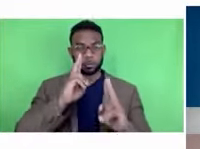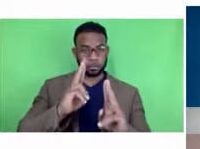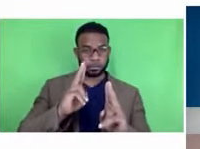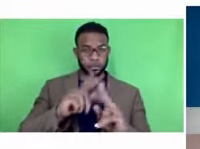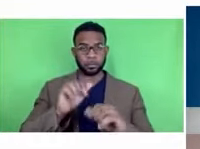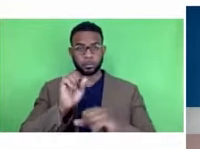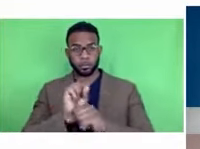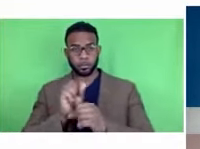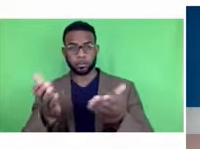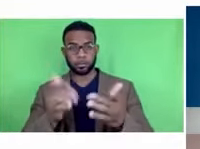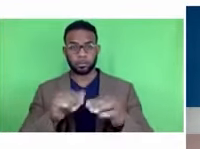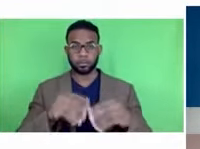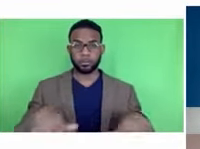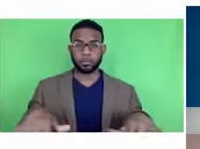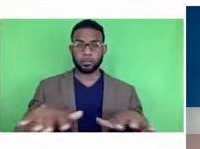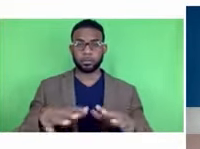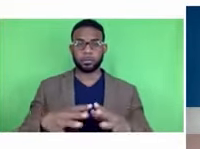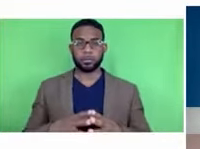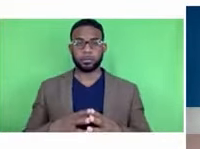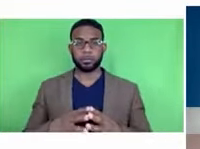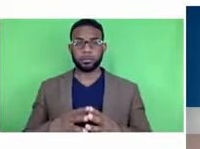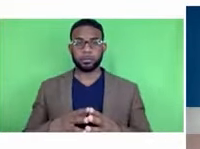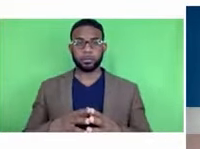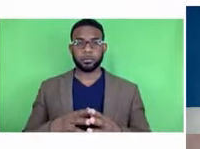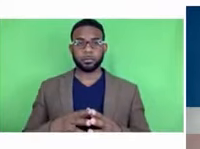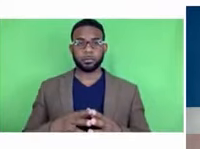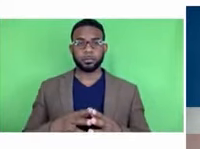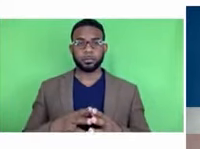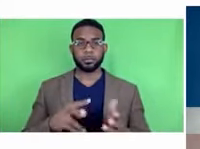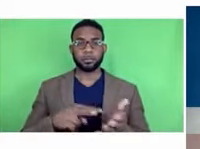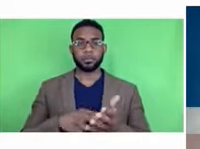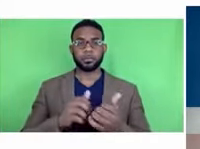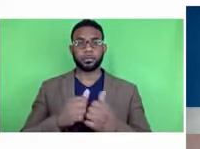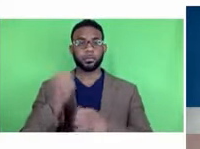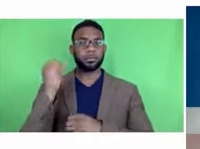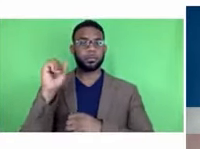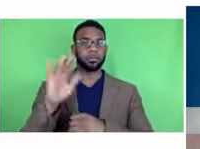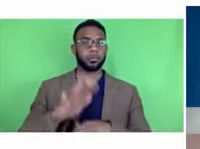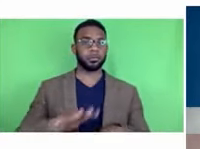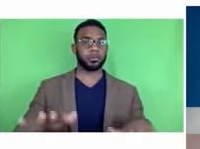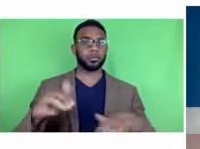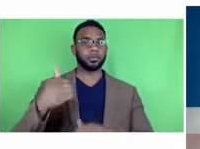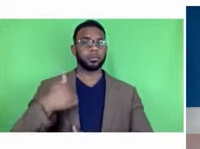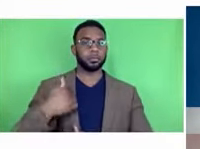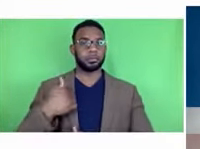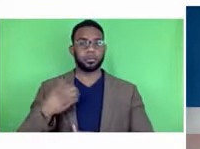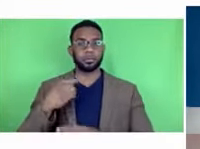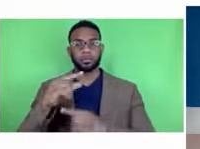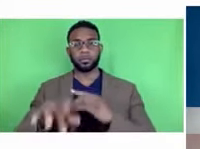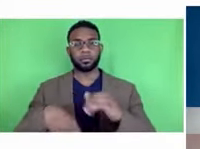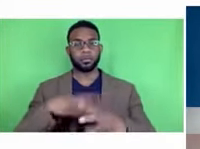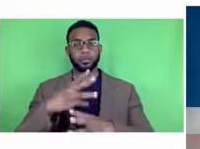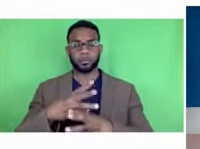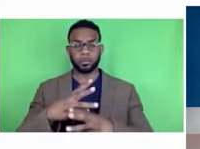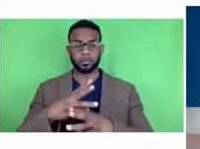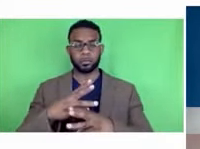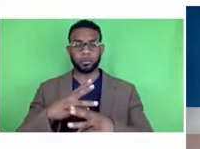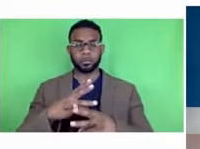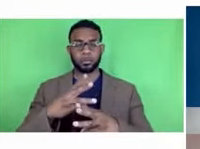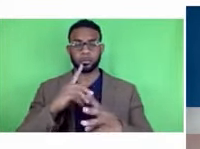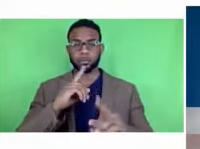and serve on this land. We stand with the protesters across Canada and the globe, demanding an end to